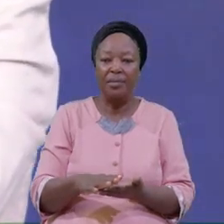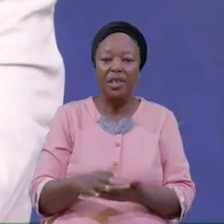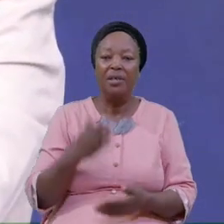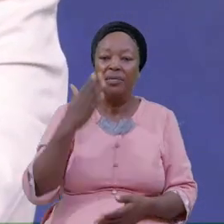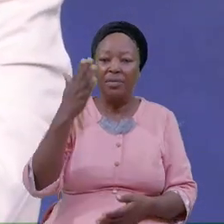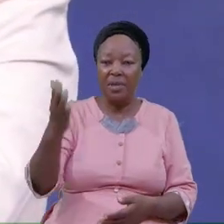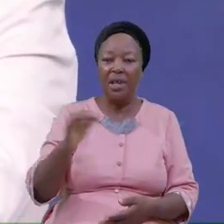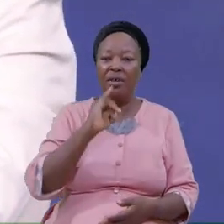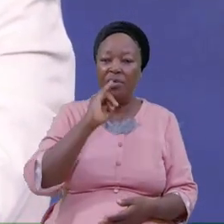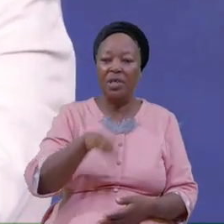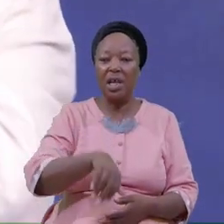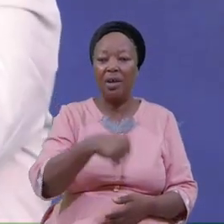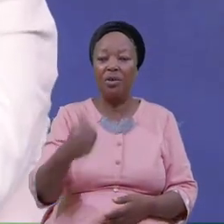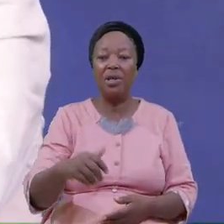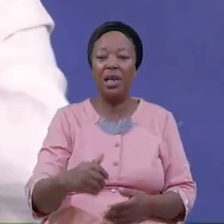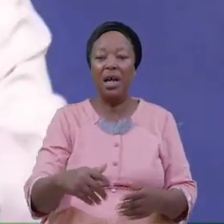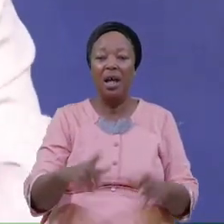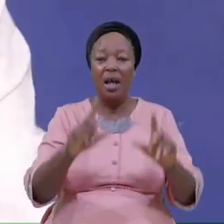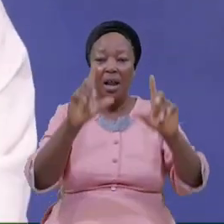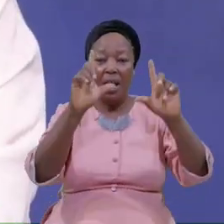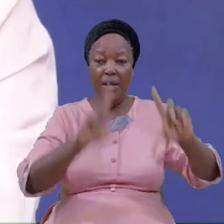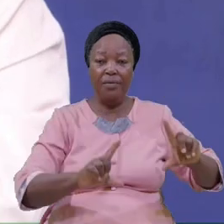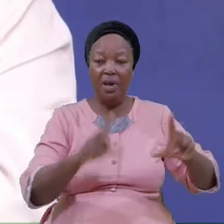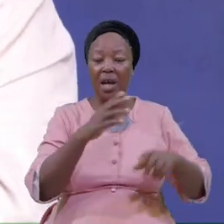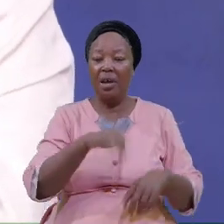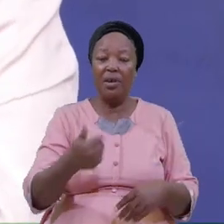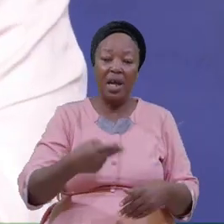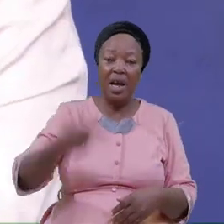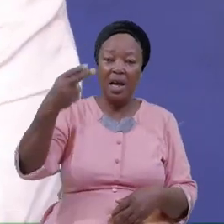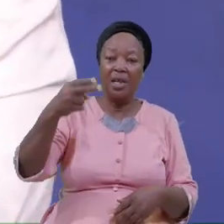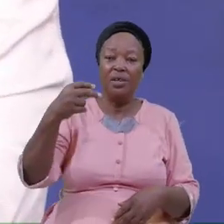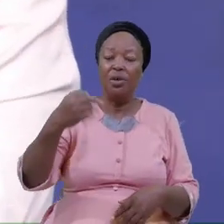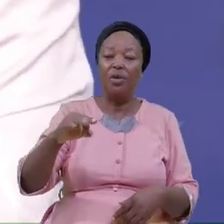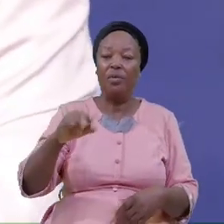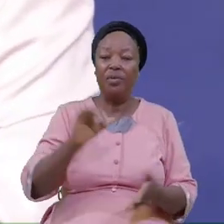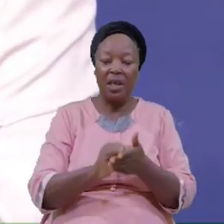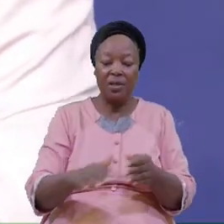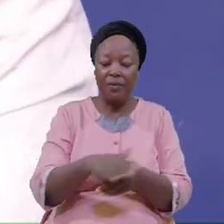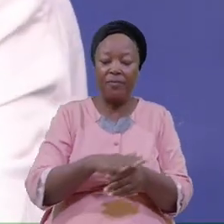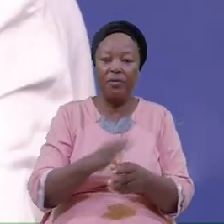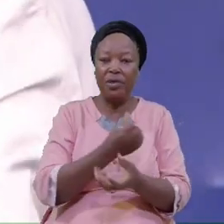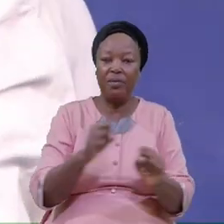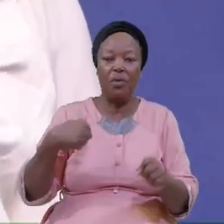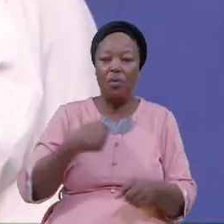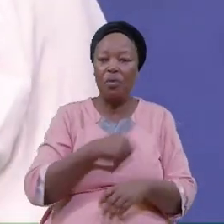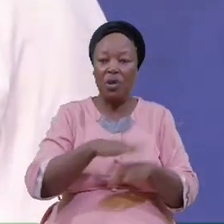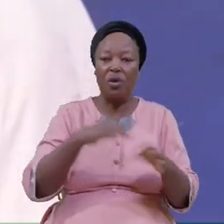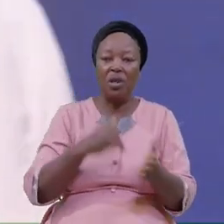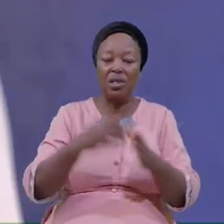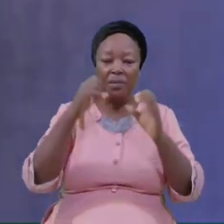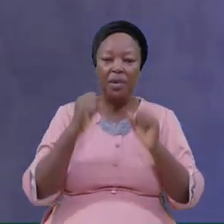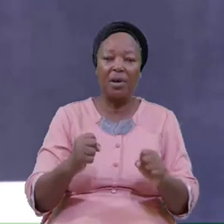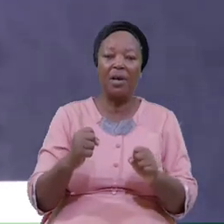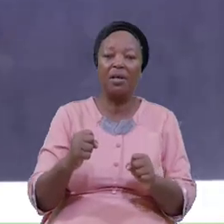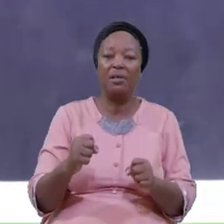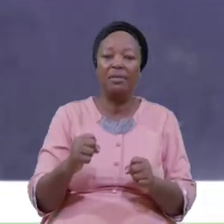another level, another height of that full salvation. We call it power. Il y a un autre niveau plus